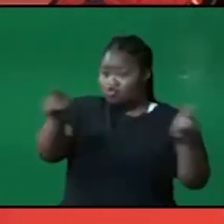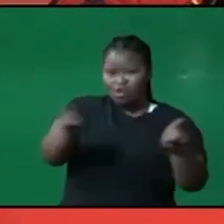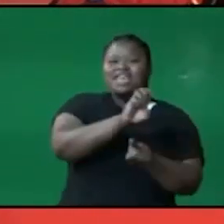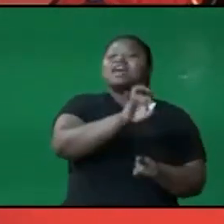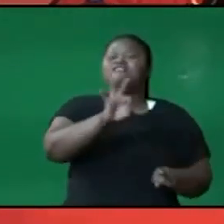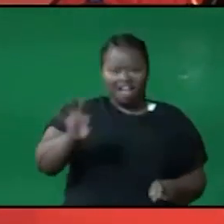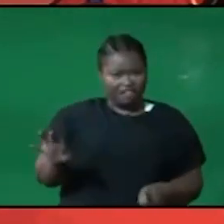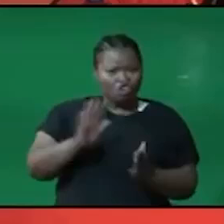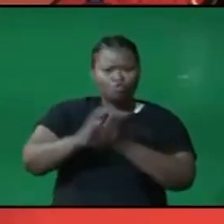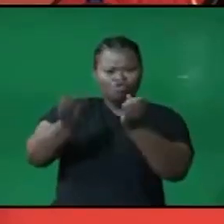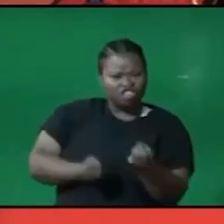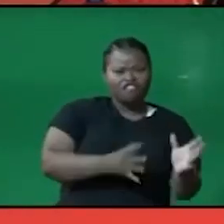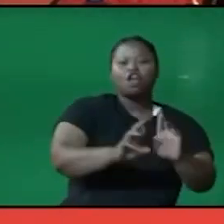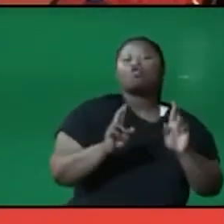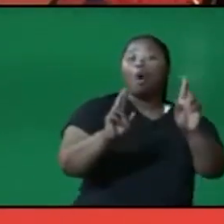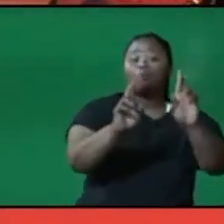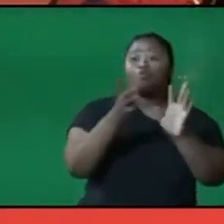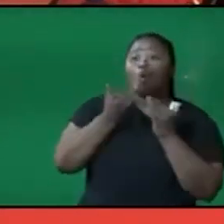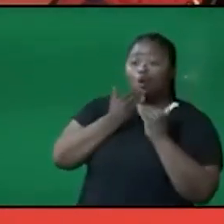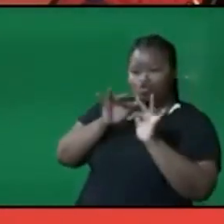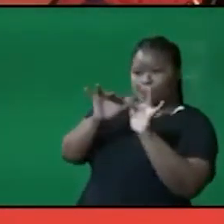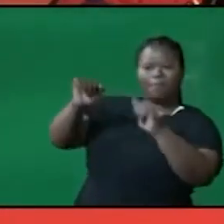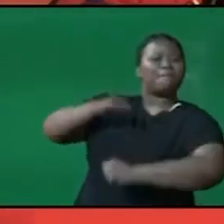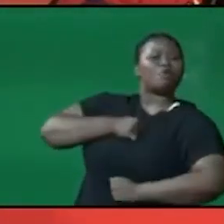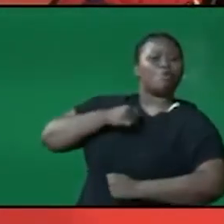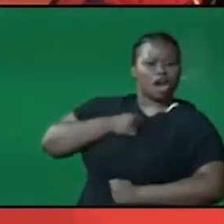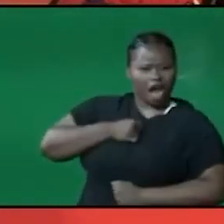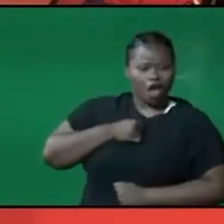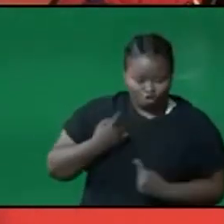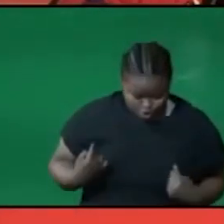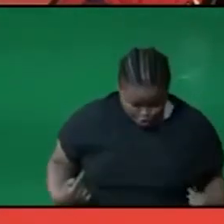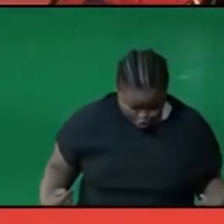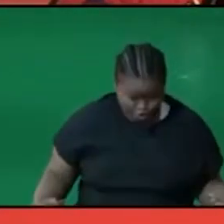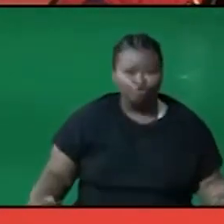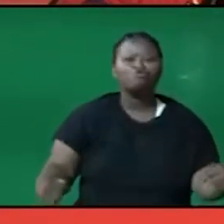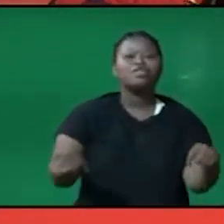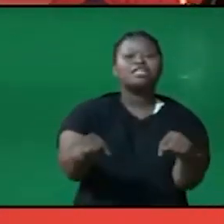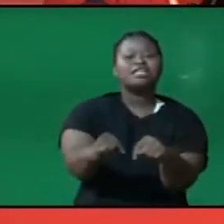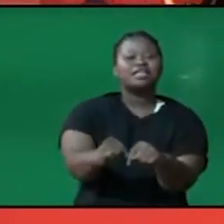EFF, that will give the hope to our people. We are going to